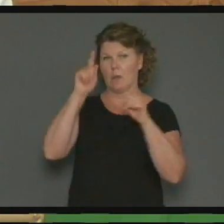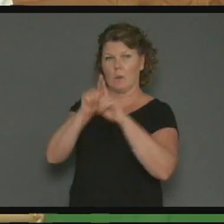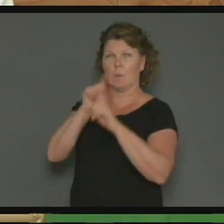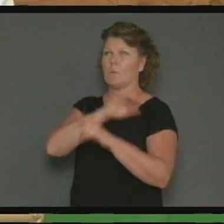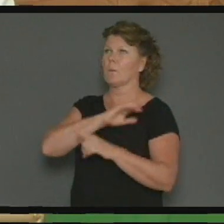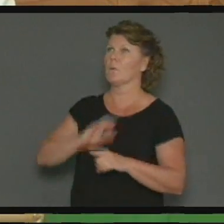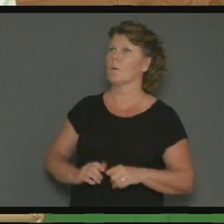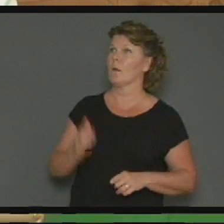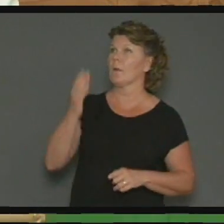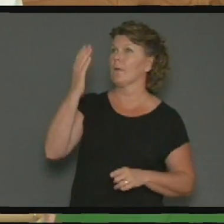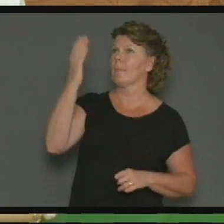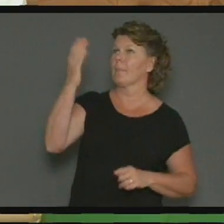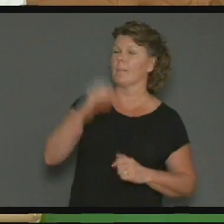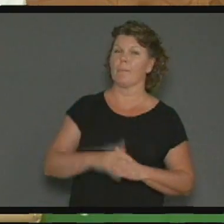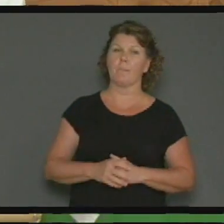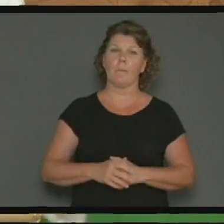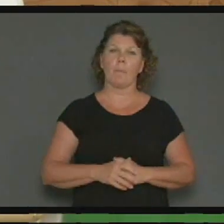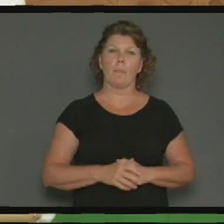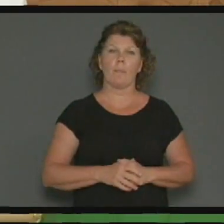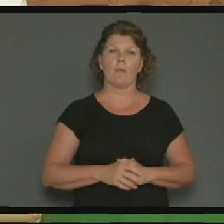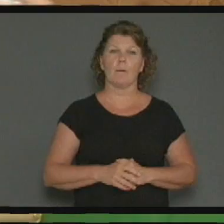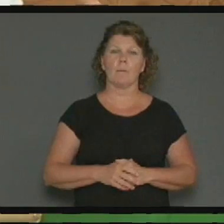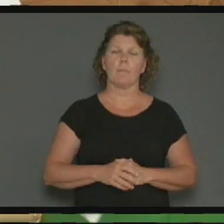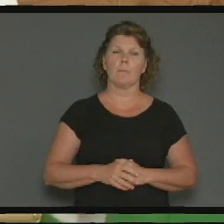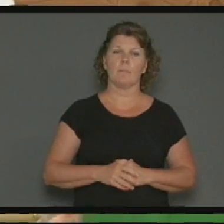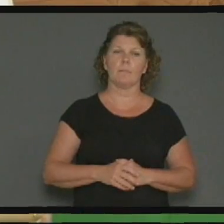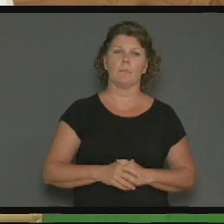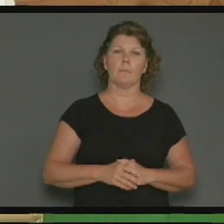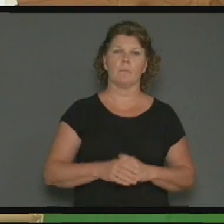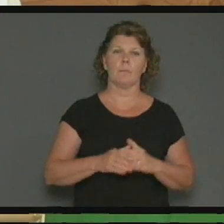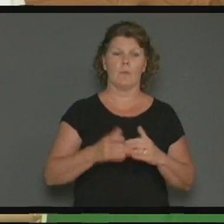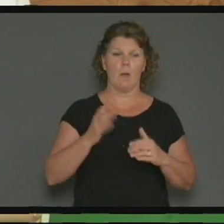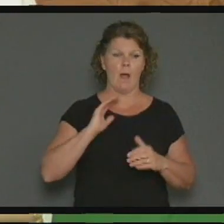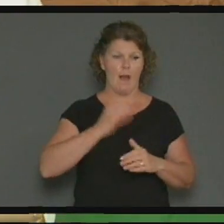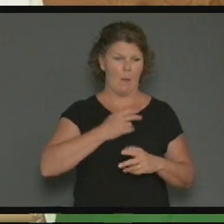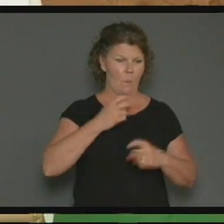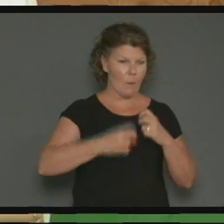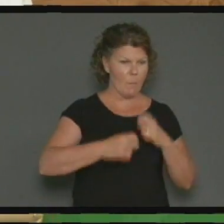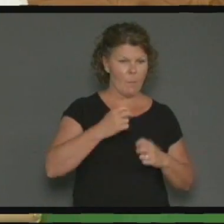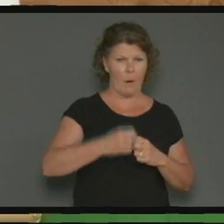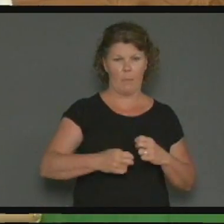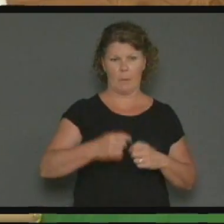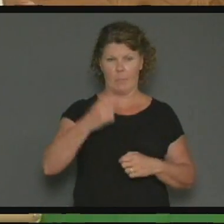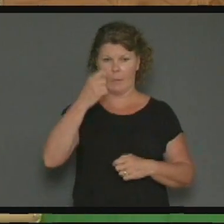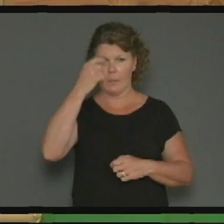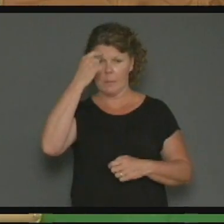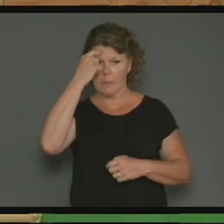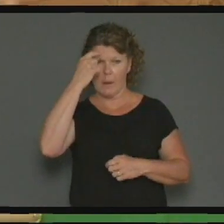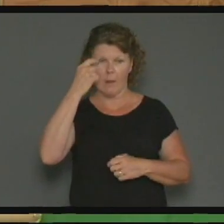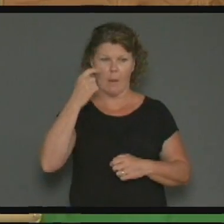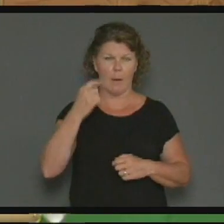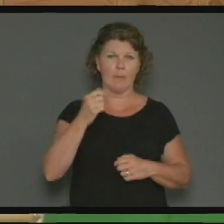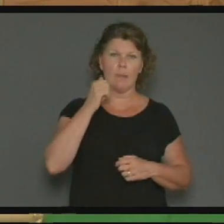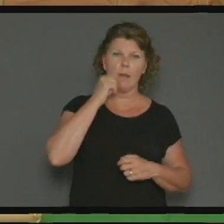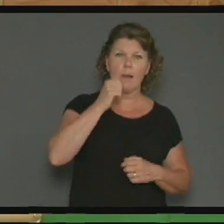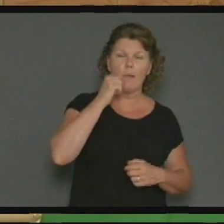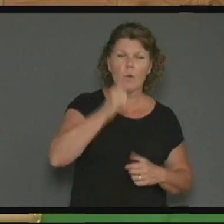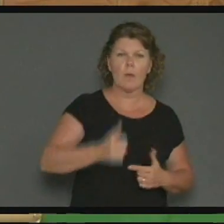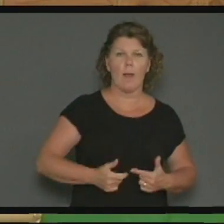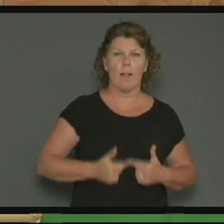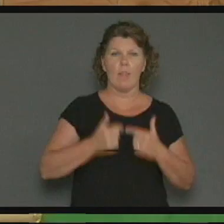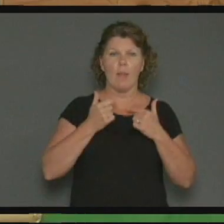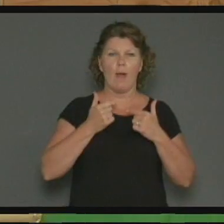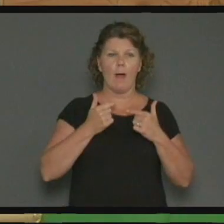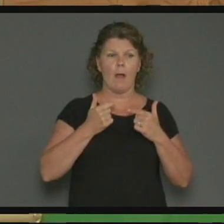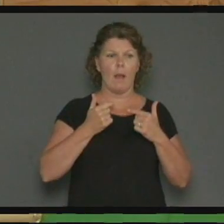Christ. The way we think, the way we handle our problems, the way we go about our day-to-day lives